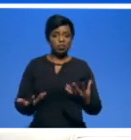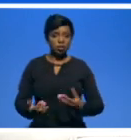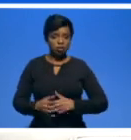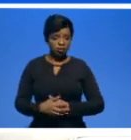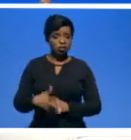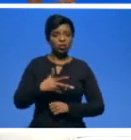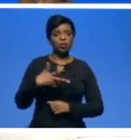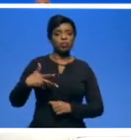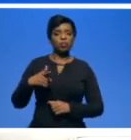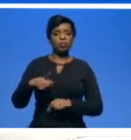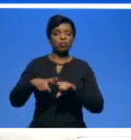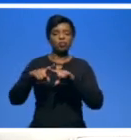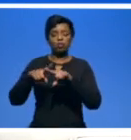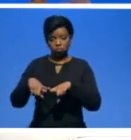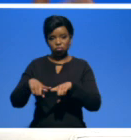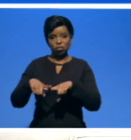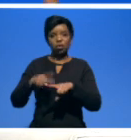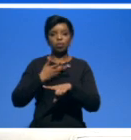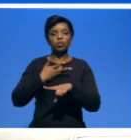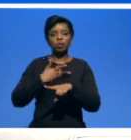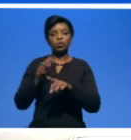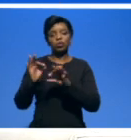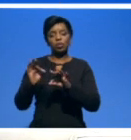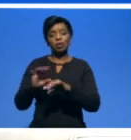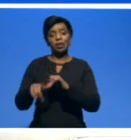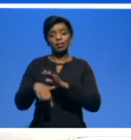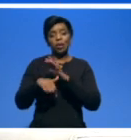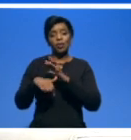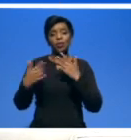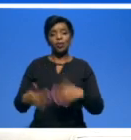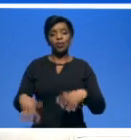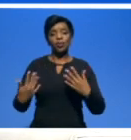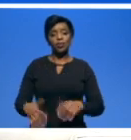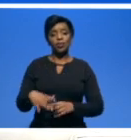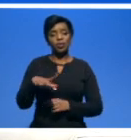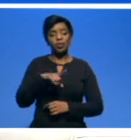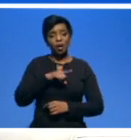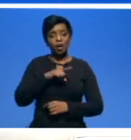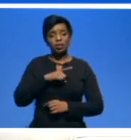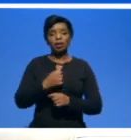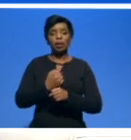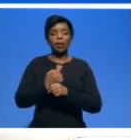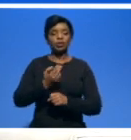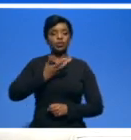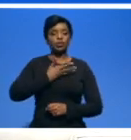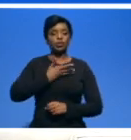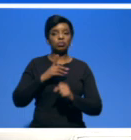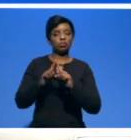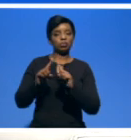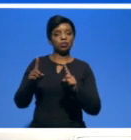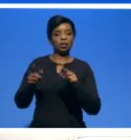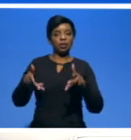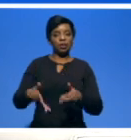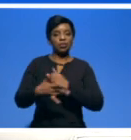lokela hore ba depende ho bontate, which is most important. Mo e leng hore e entse bontate e be setjhabeng